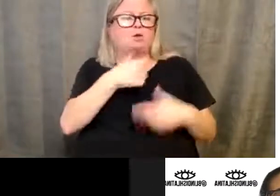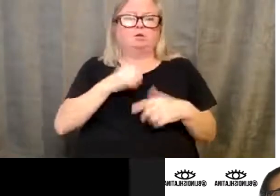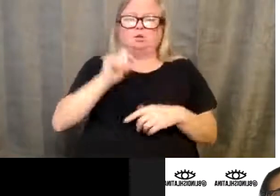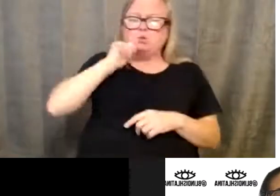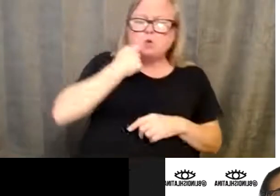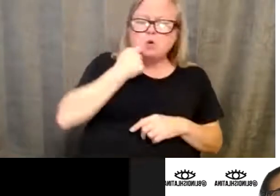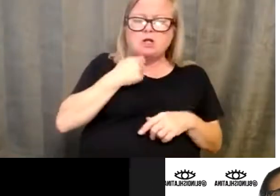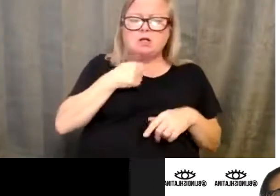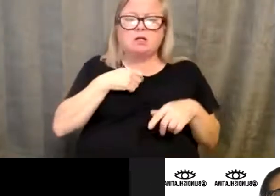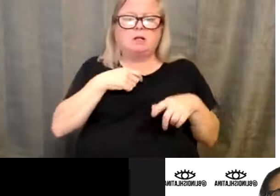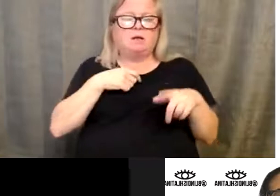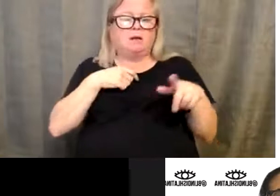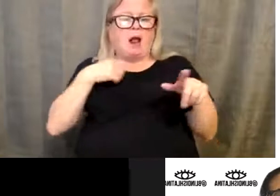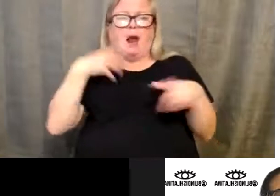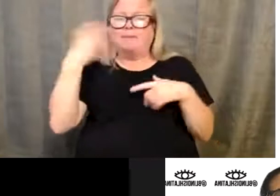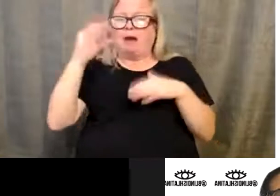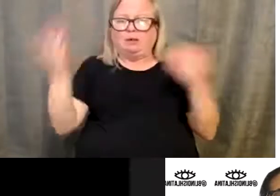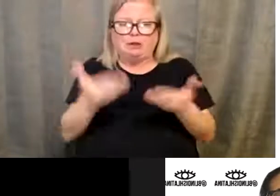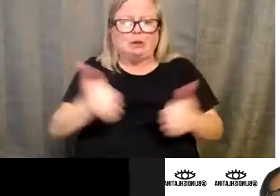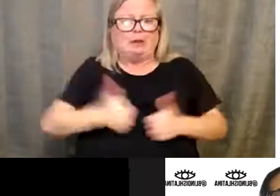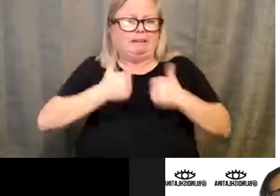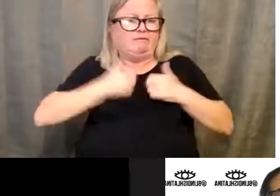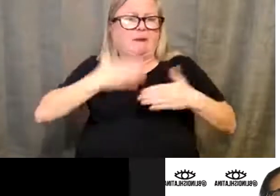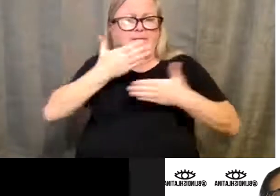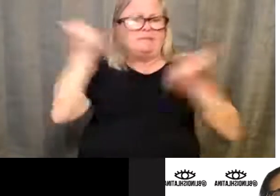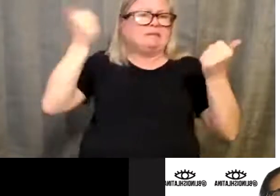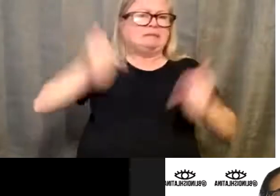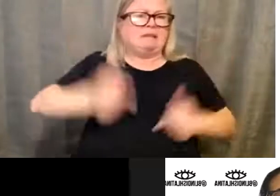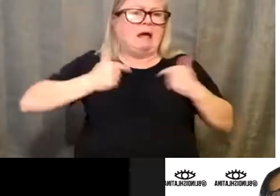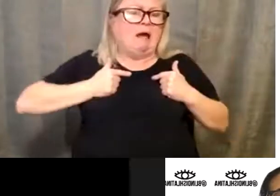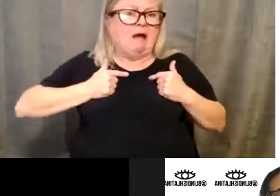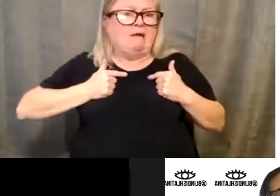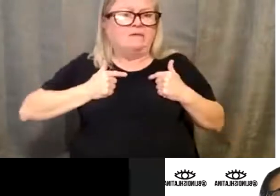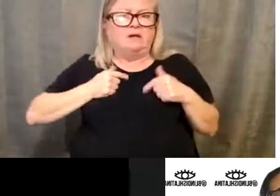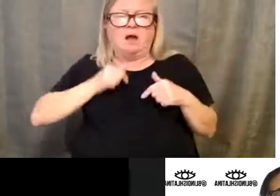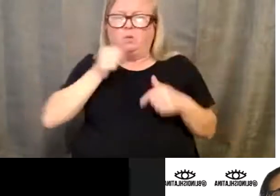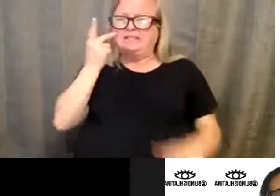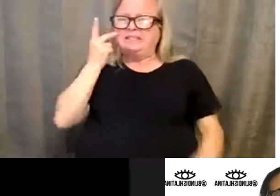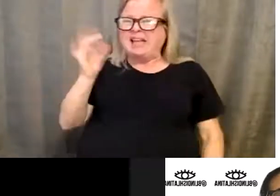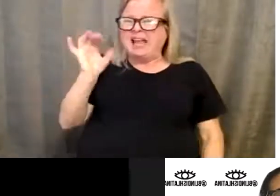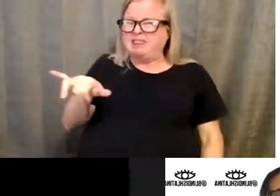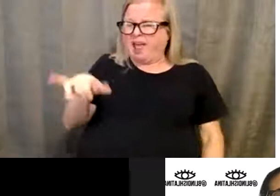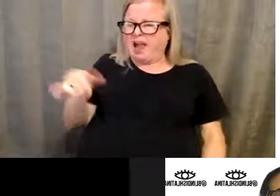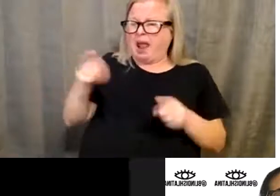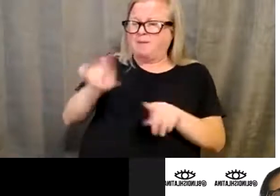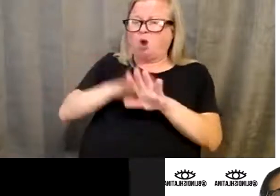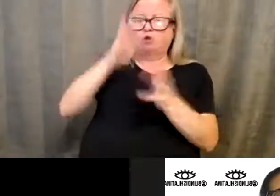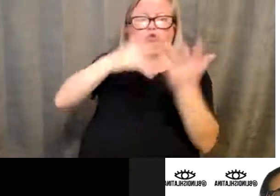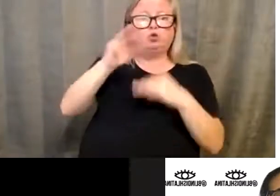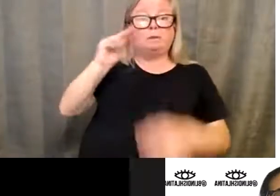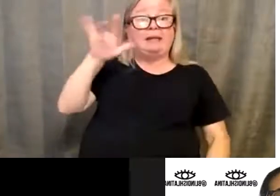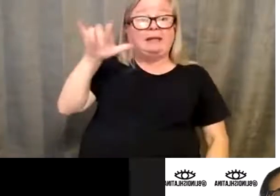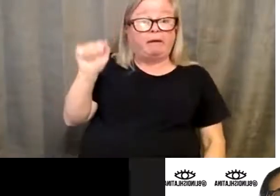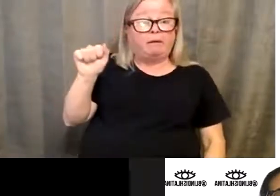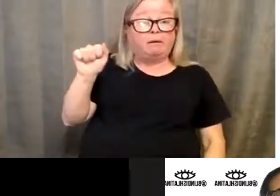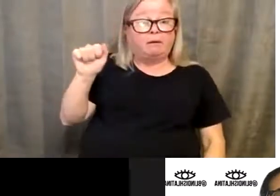I'm out here living my best life, and I wasn't seeing that narrative happening on social media. So I